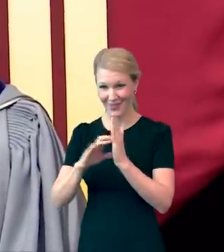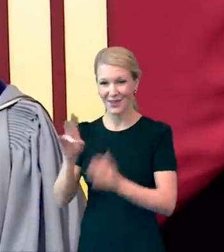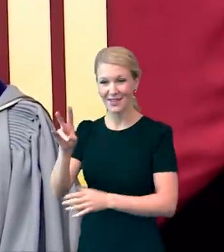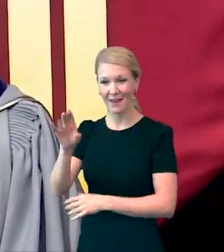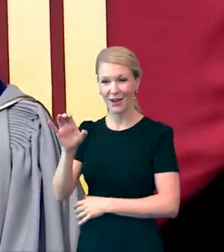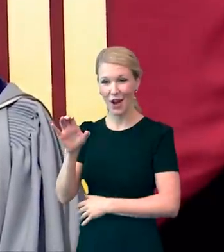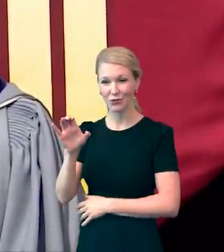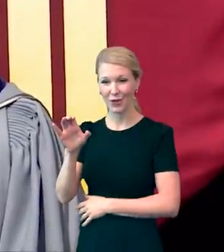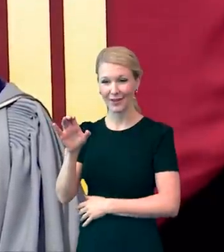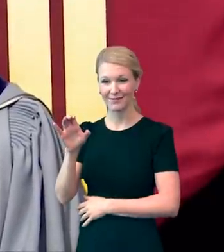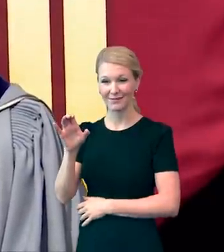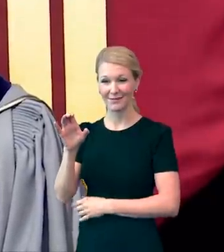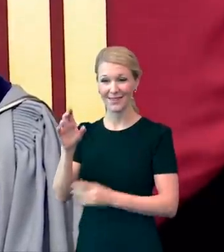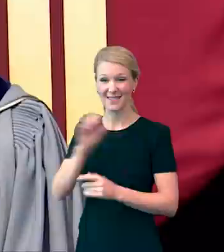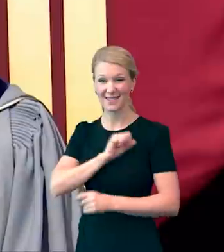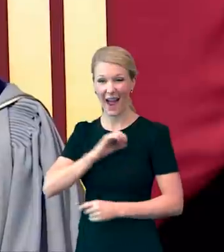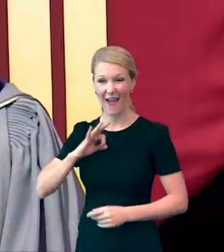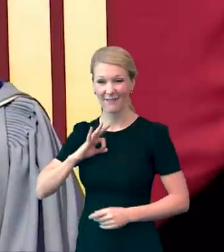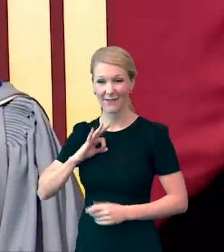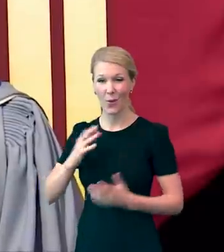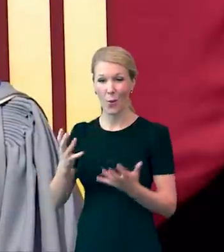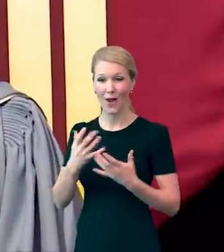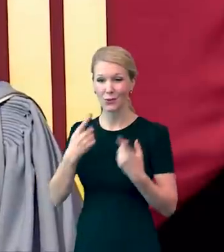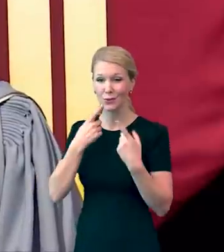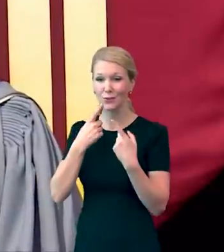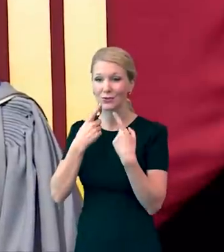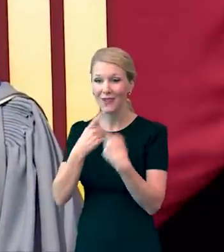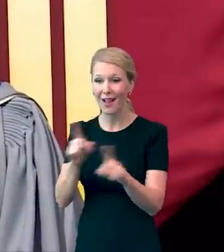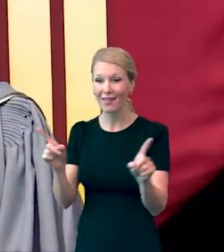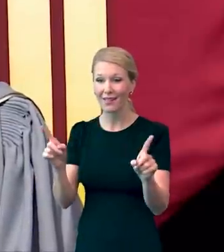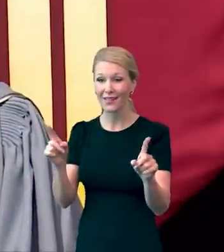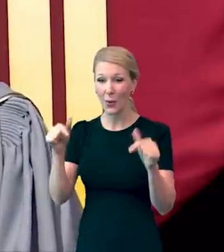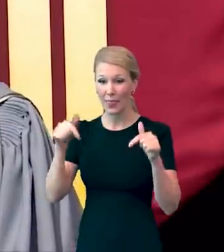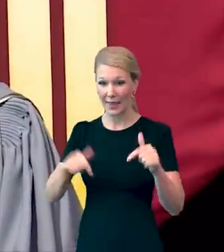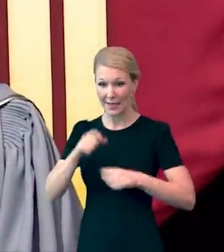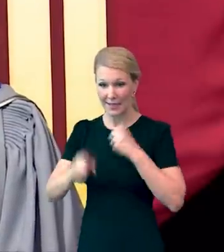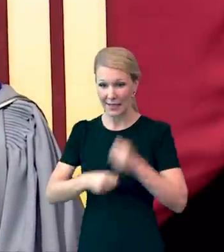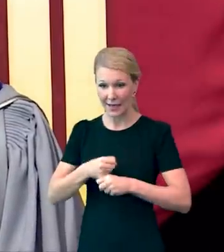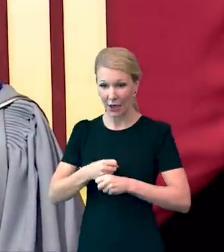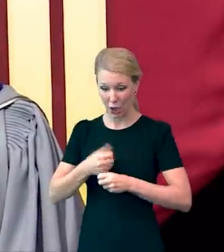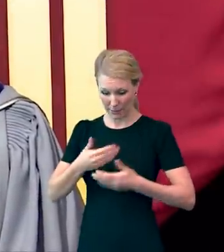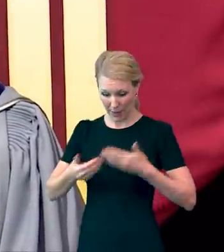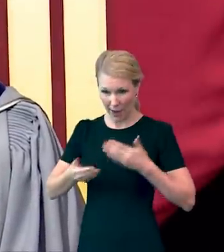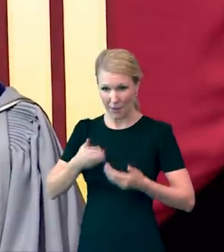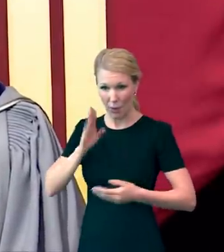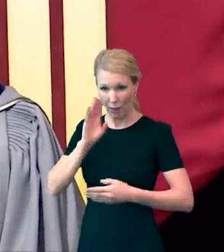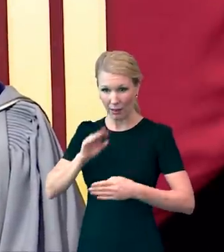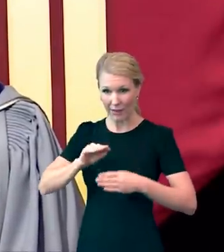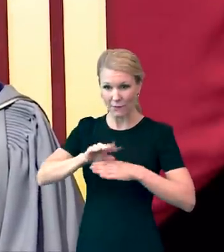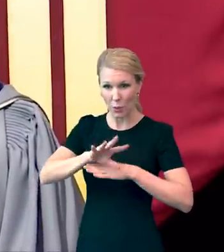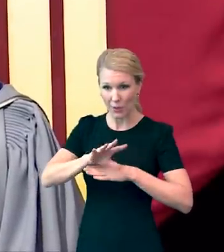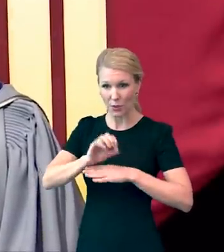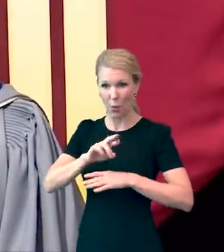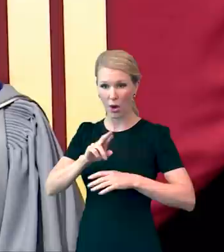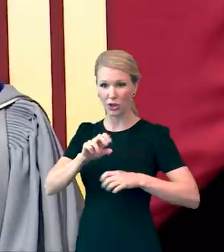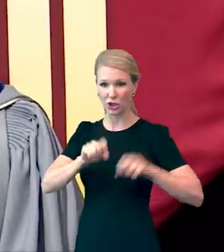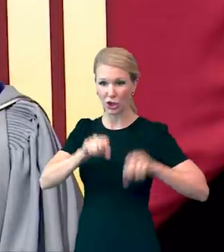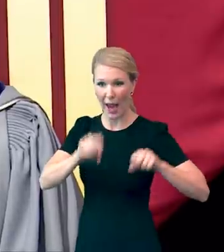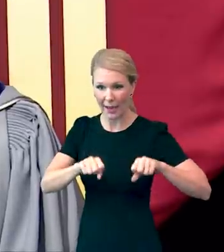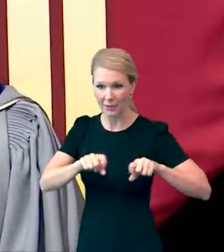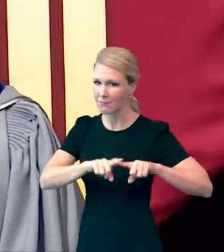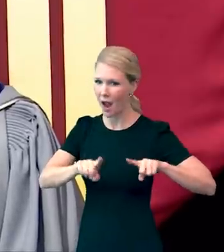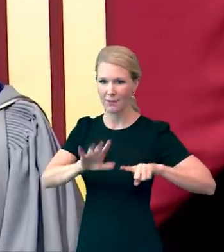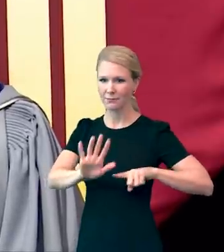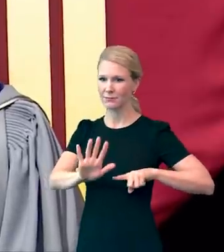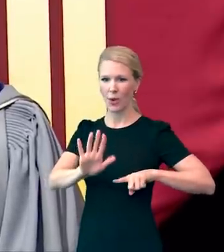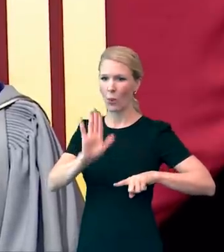new chapter, and our more than 700 CAS faculty and staff want to leave you with one important message. This year may